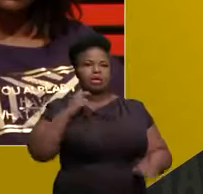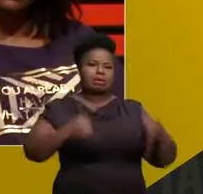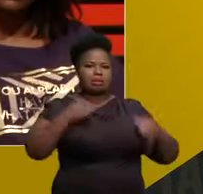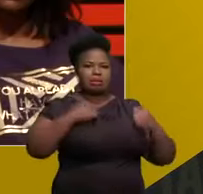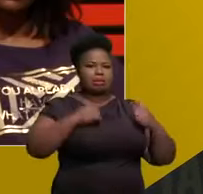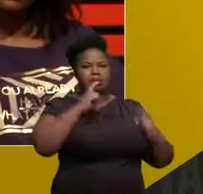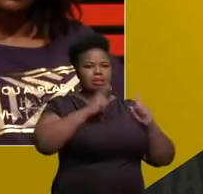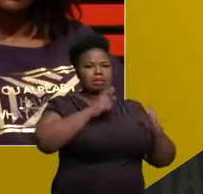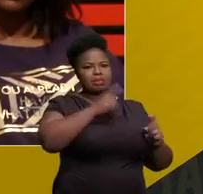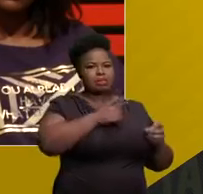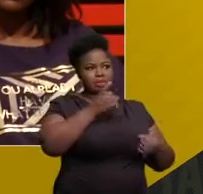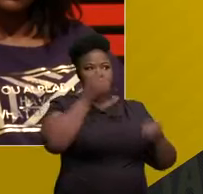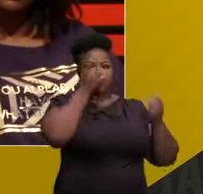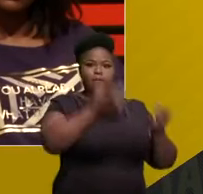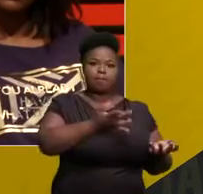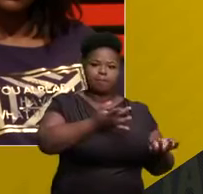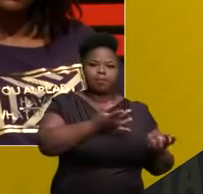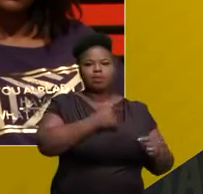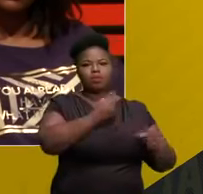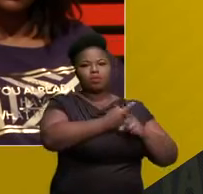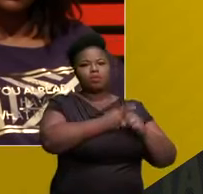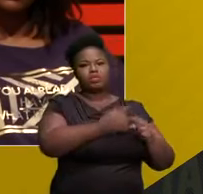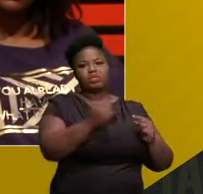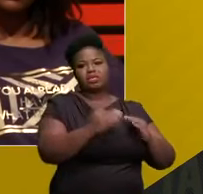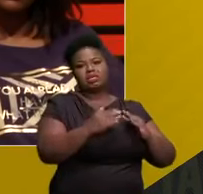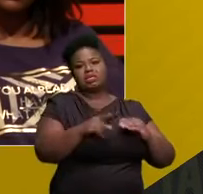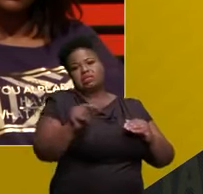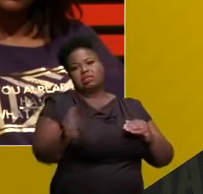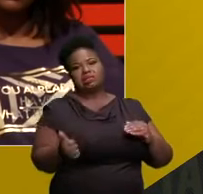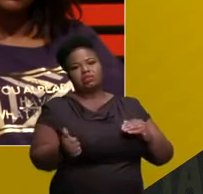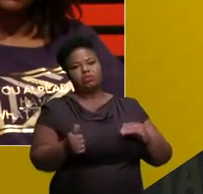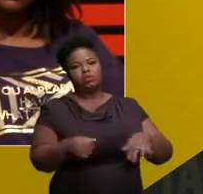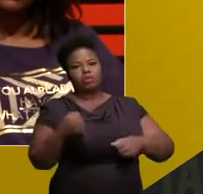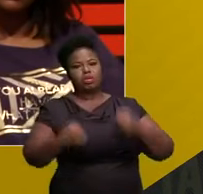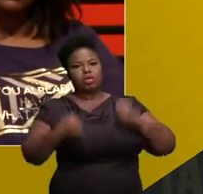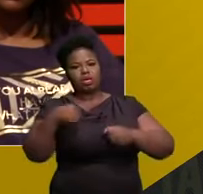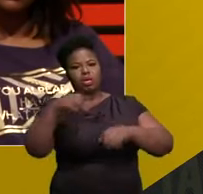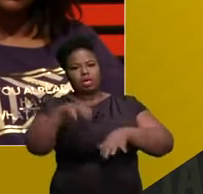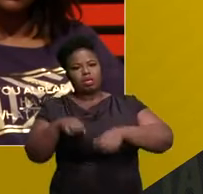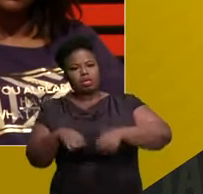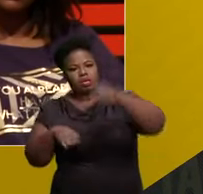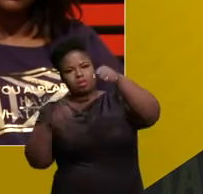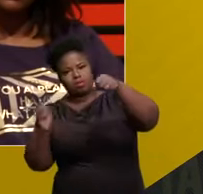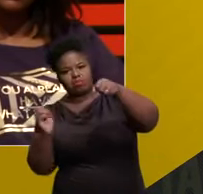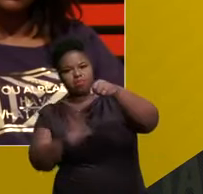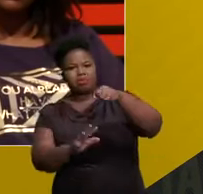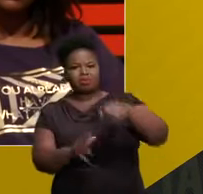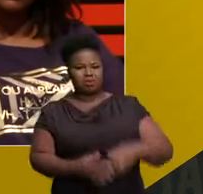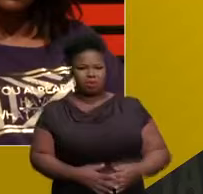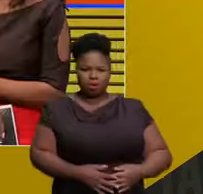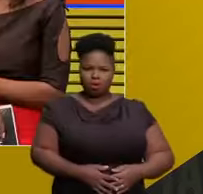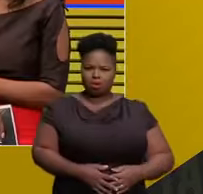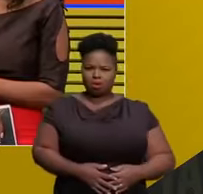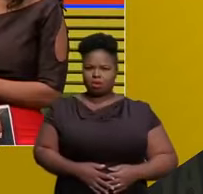7 years old. Yes. Yes. Sure. Patum. Yes.